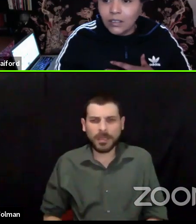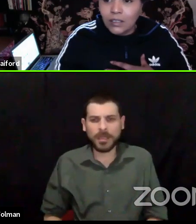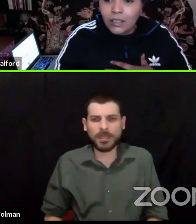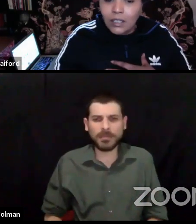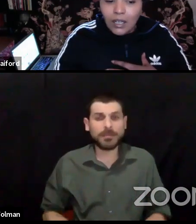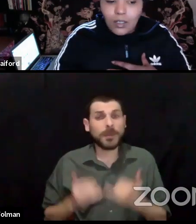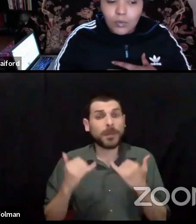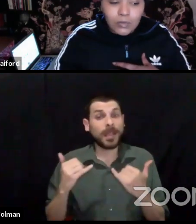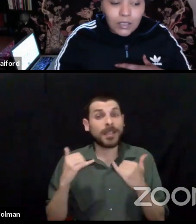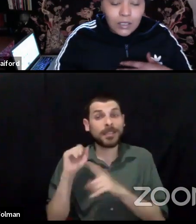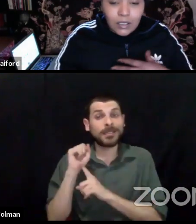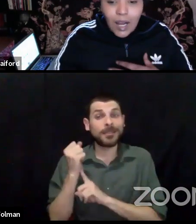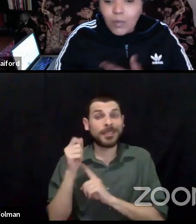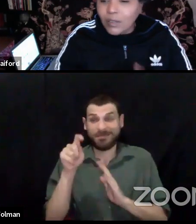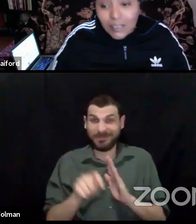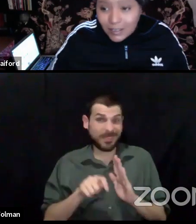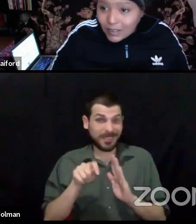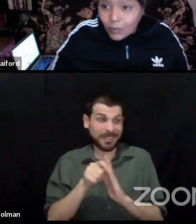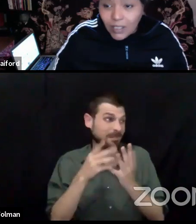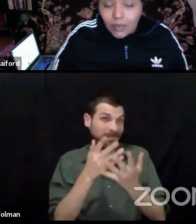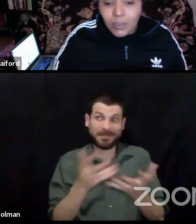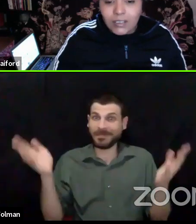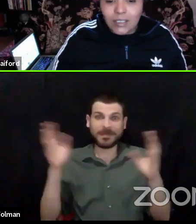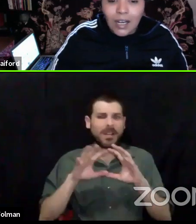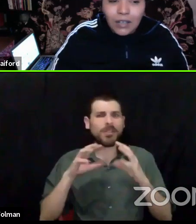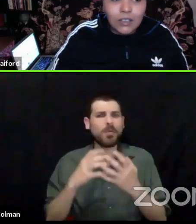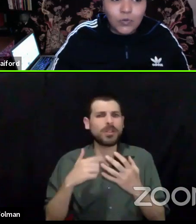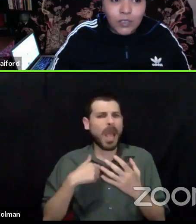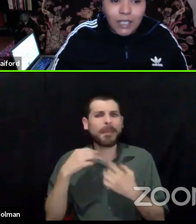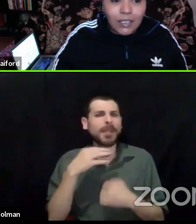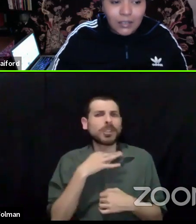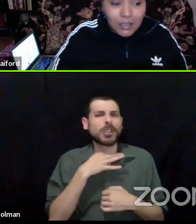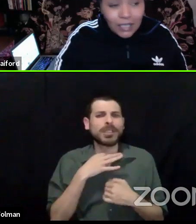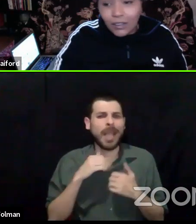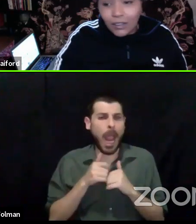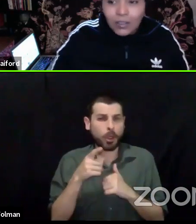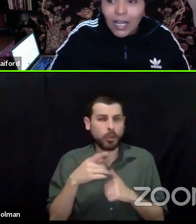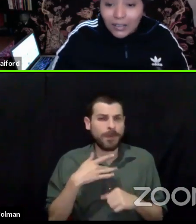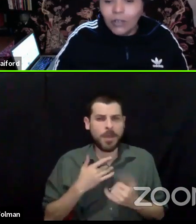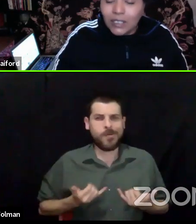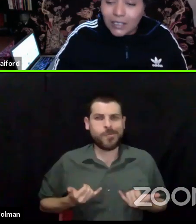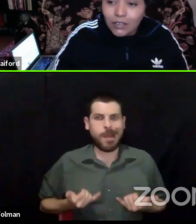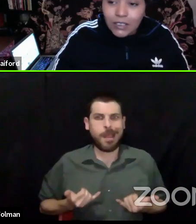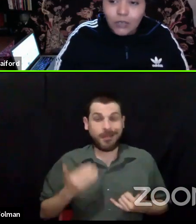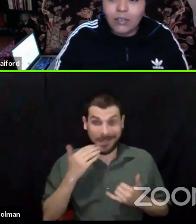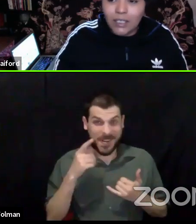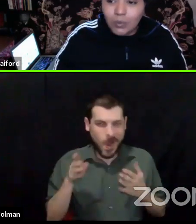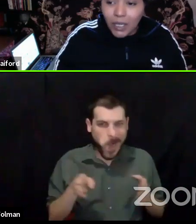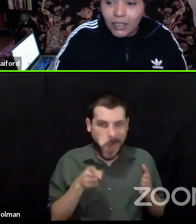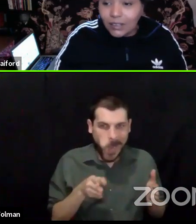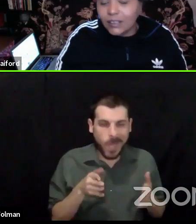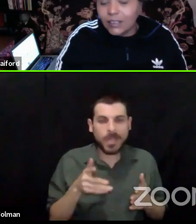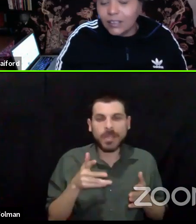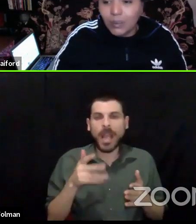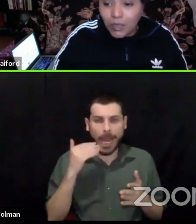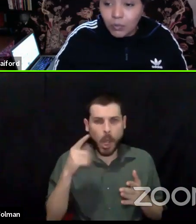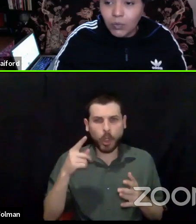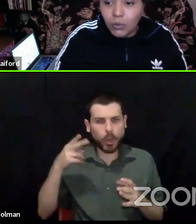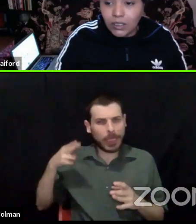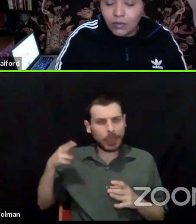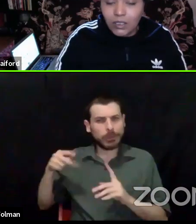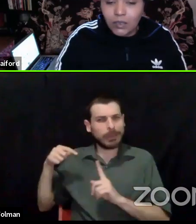in, I'm always curious about the present. How do you feel right now? Because I know history. You've already made it. It's